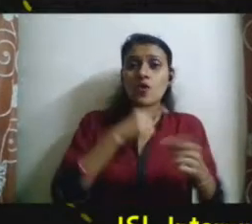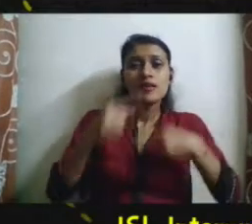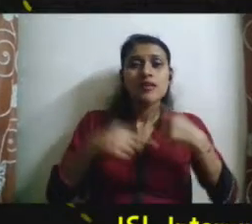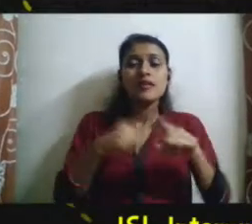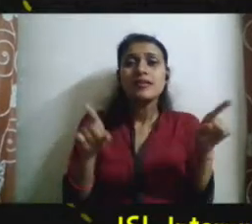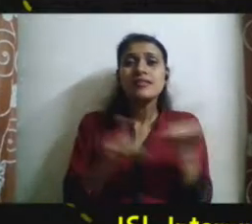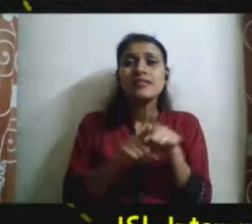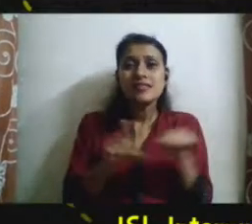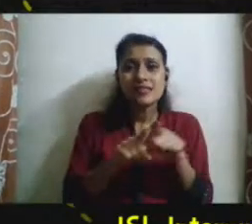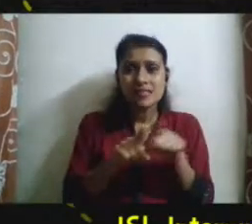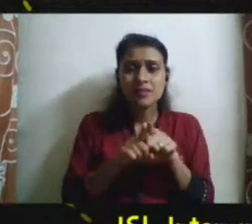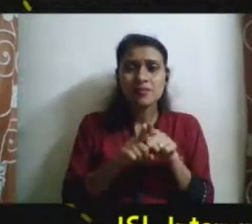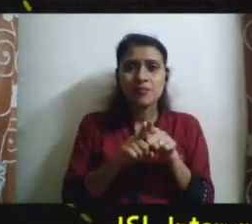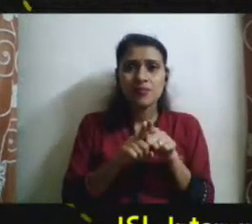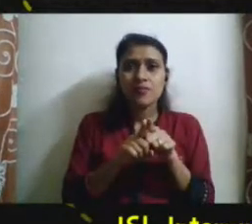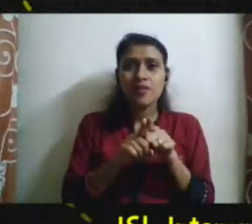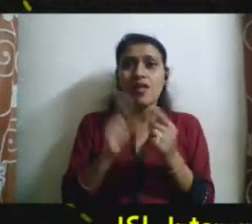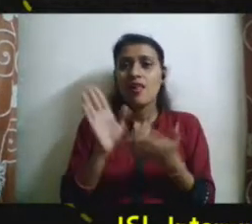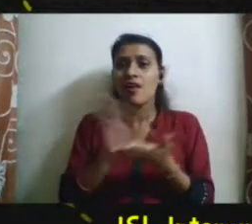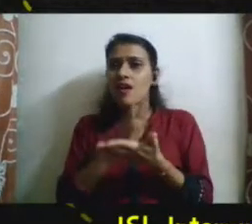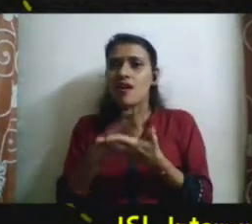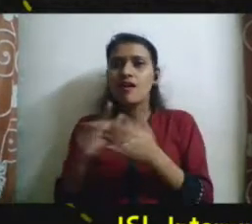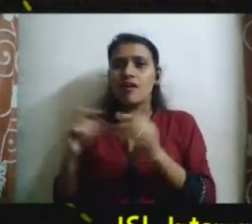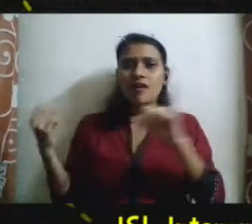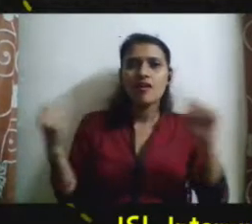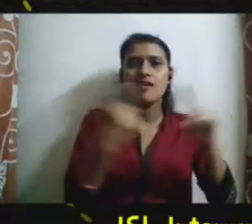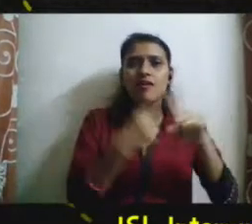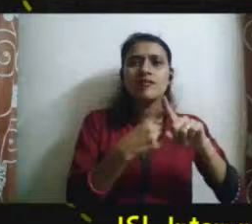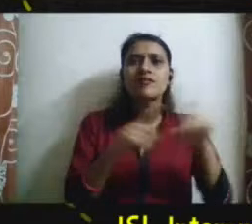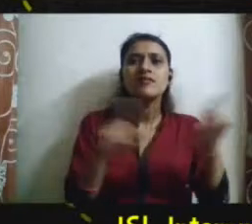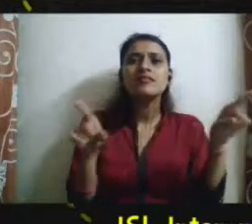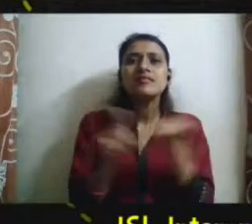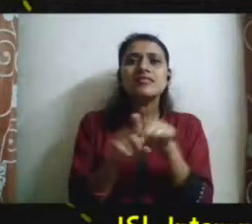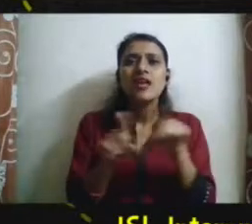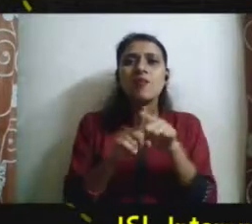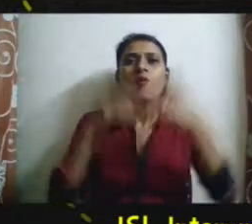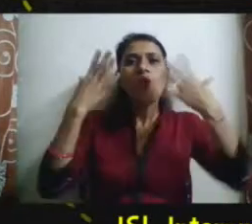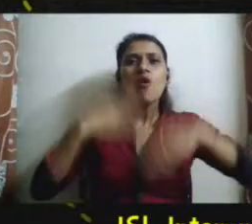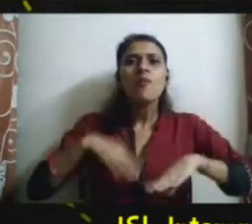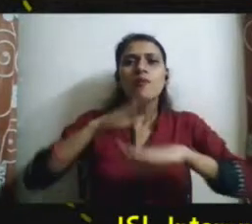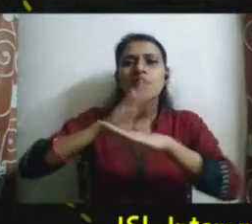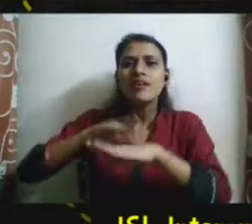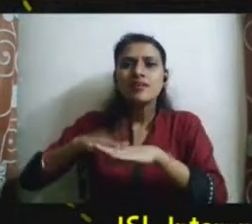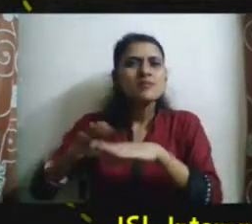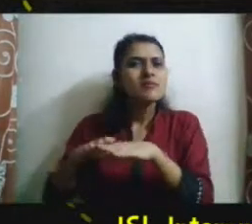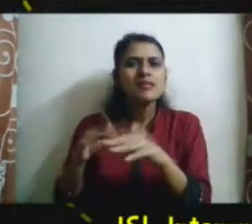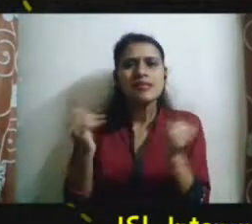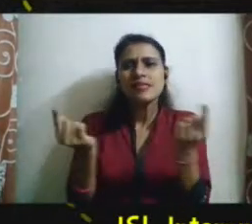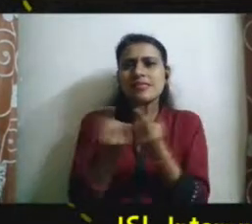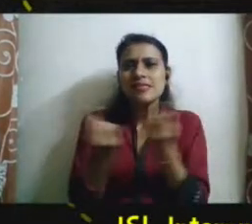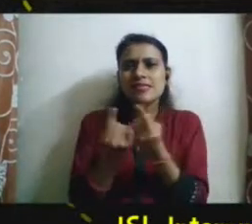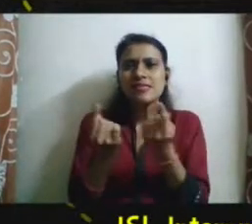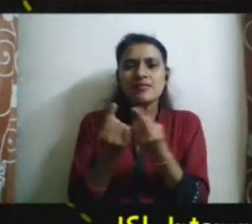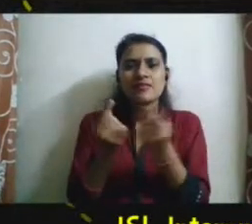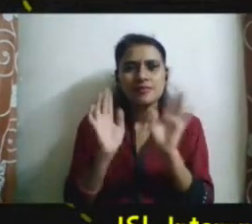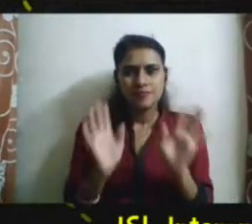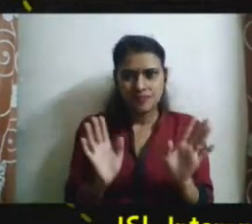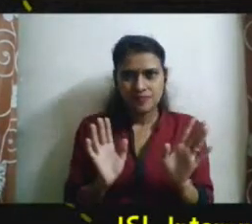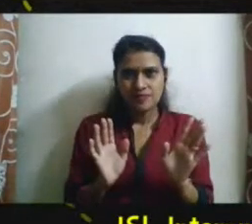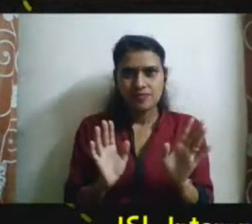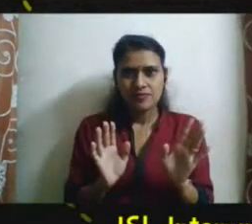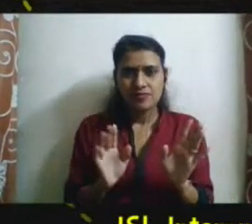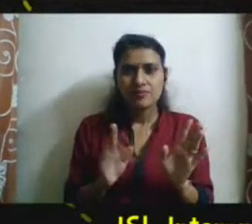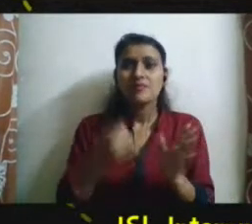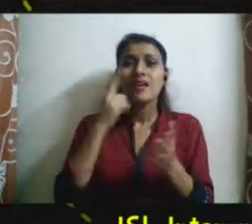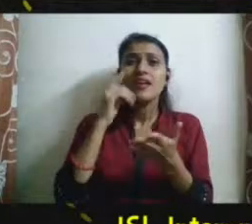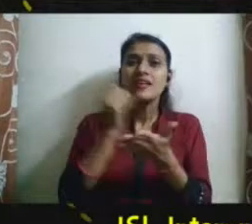are being used because of their familiarity. The human experience itself is so familiar to all of us, to try and give